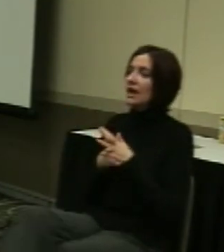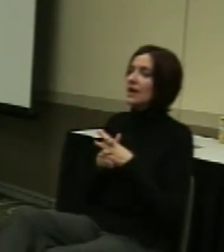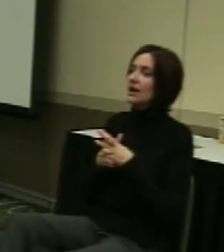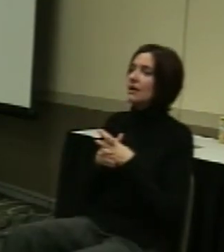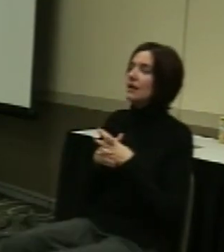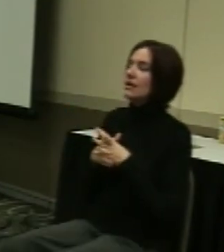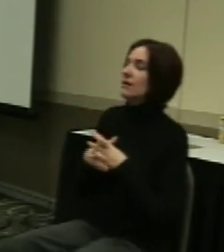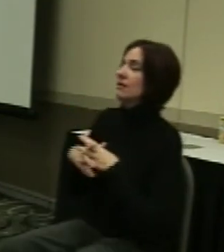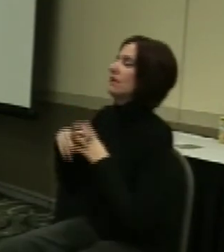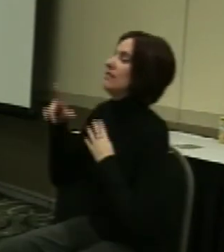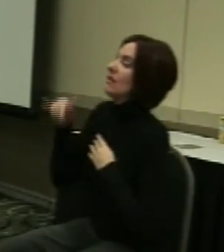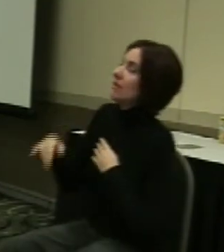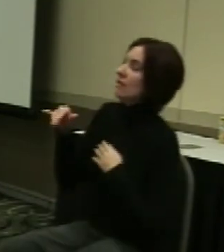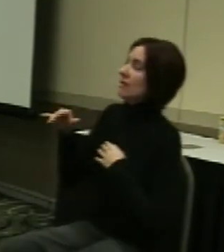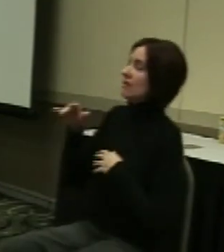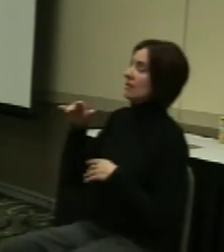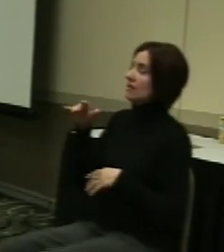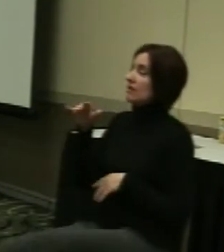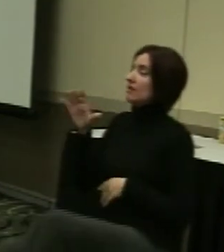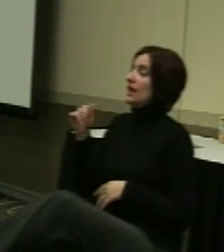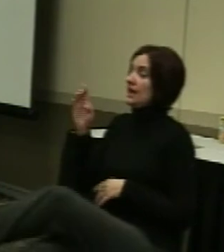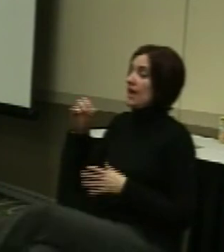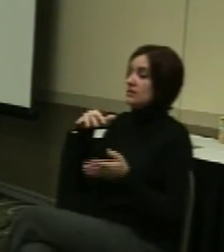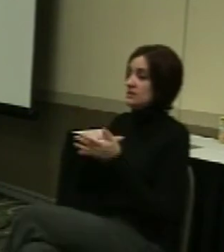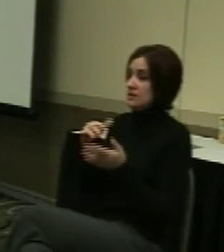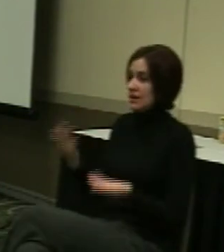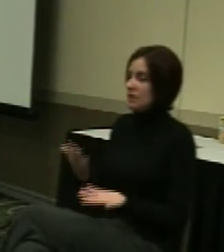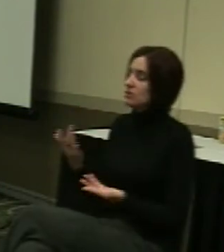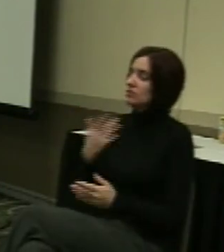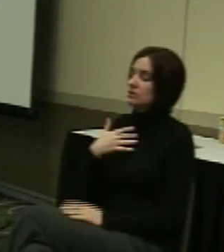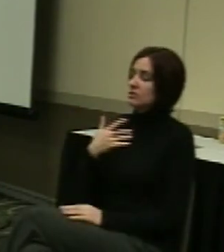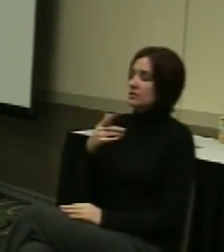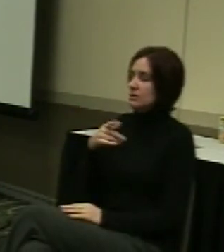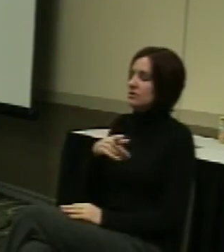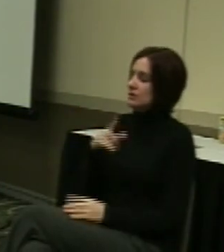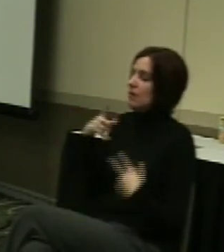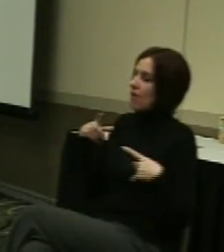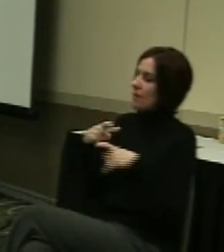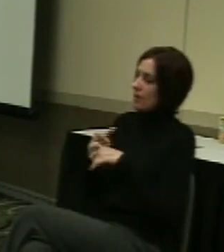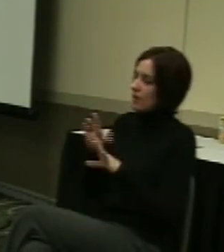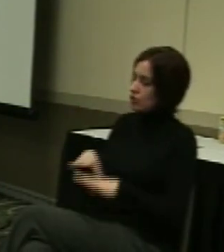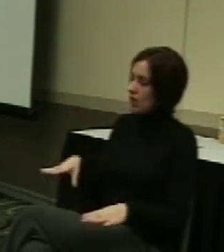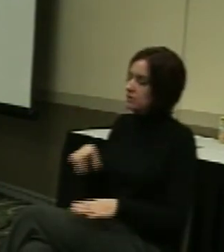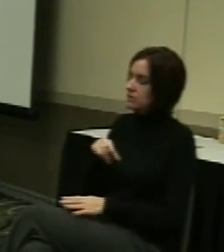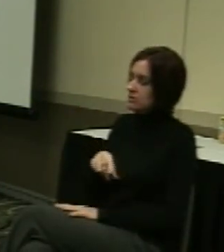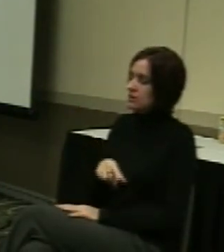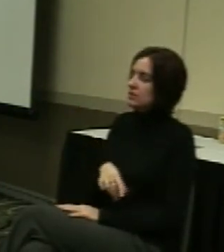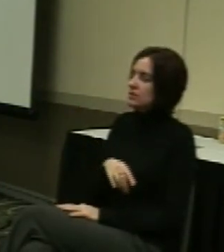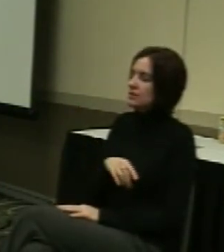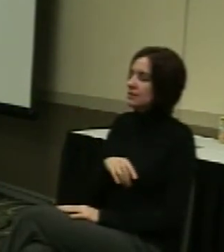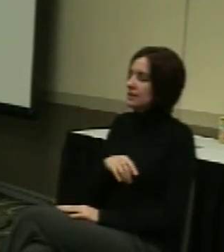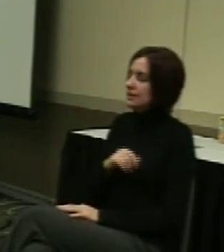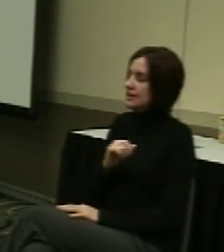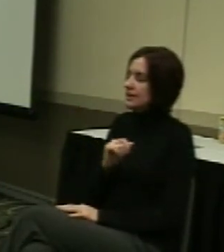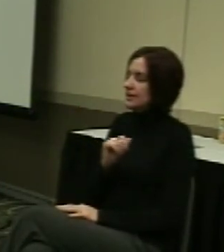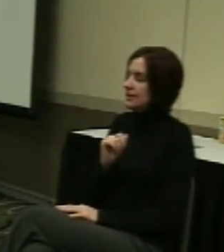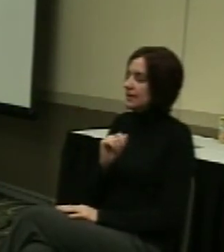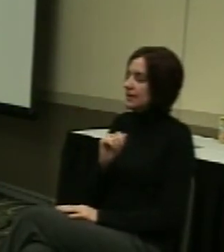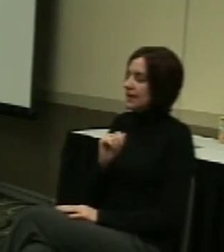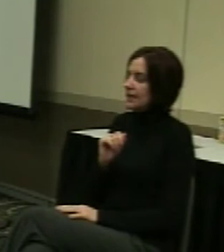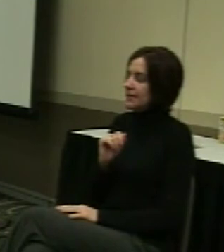study here is a wonderful example of a complicated child who was deaf